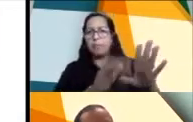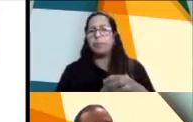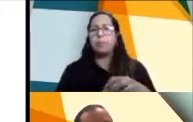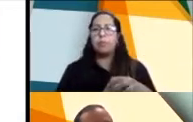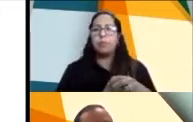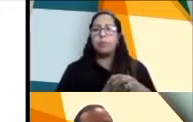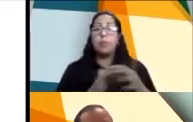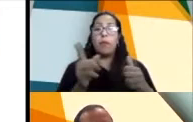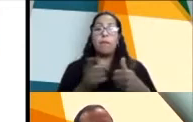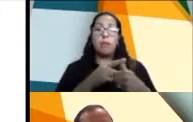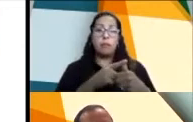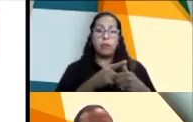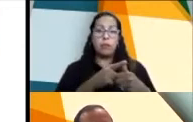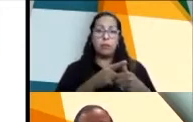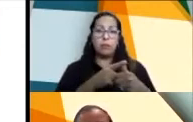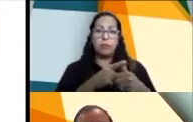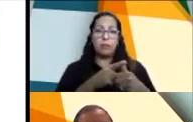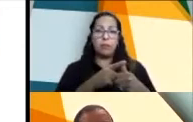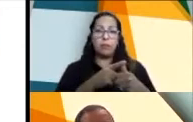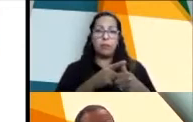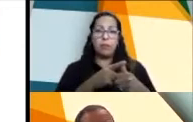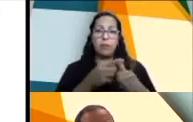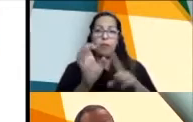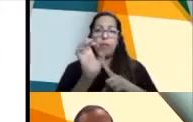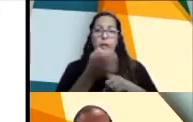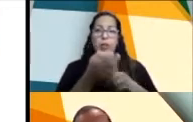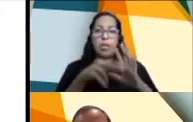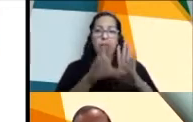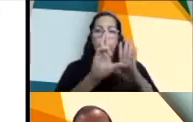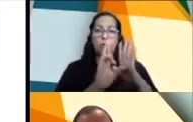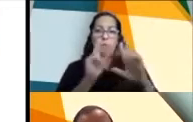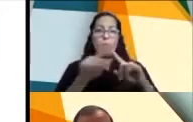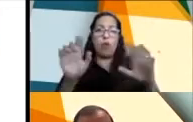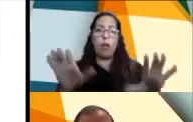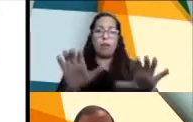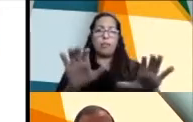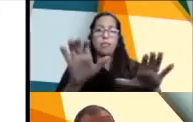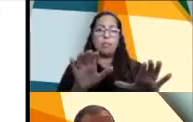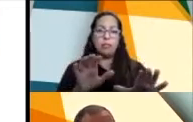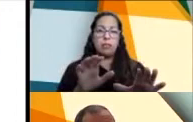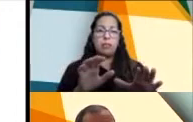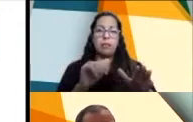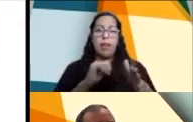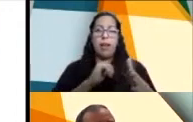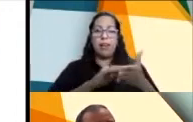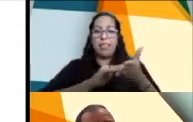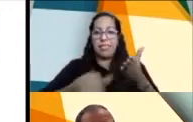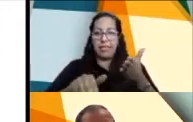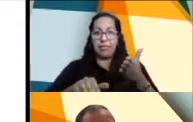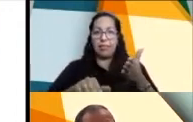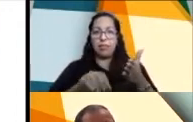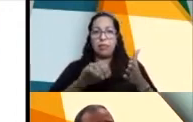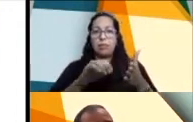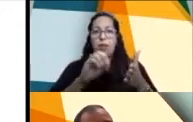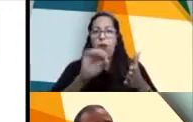the first one is environmental review for activities that are exempt of the requirement, of the